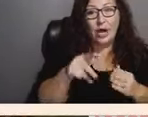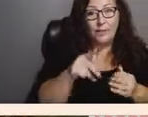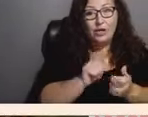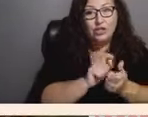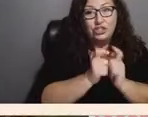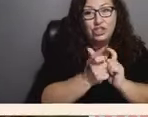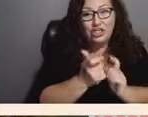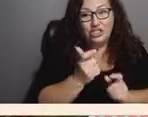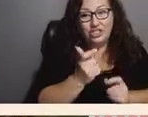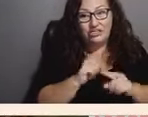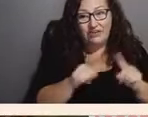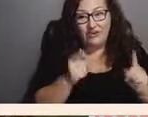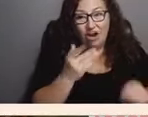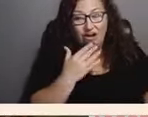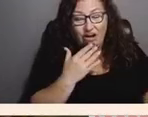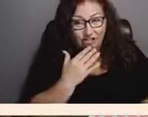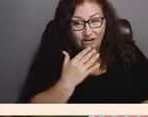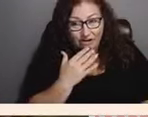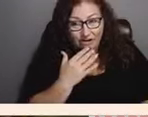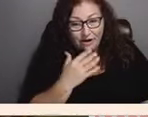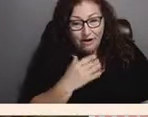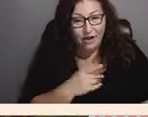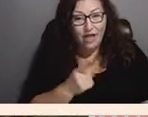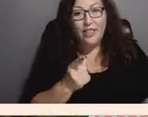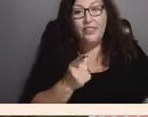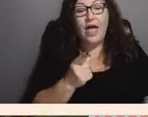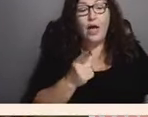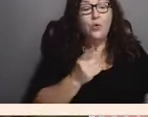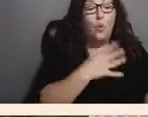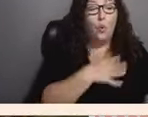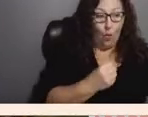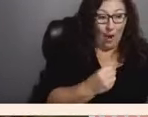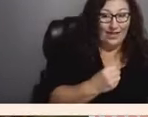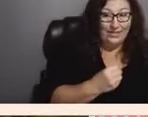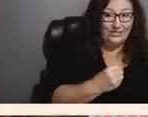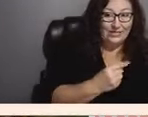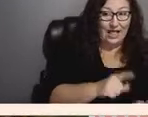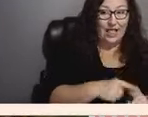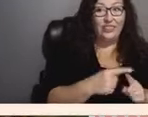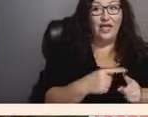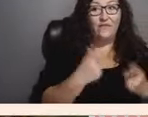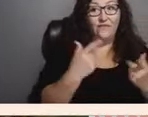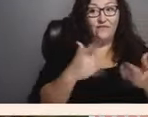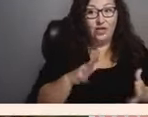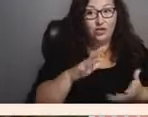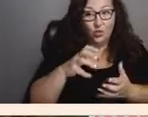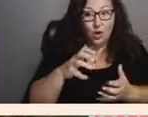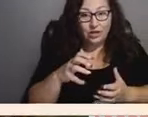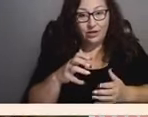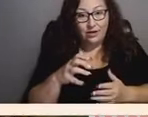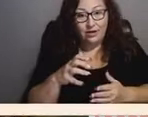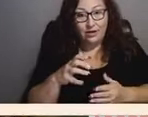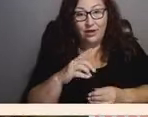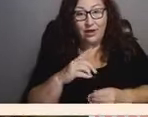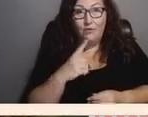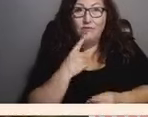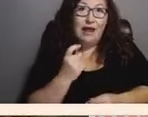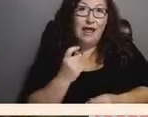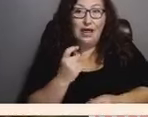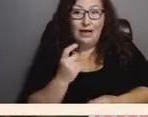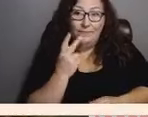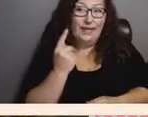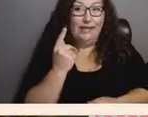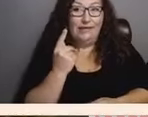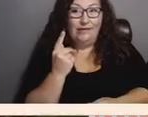in white and came out a very sexy red and pink. But she didn't get any humor out of